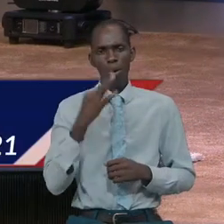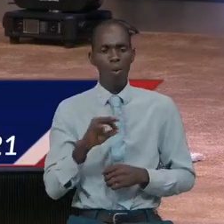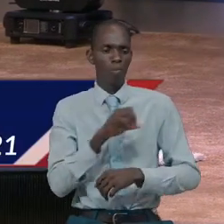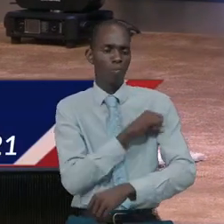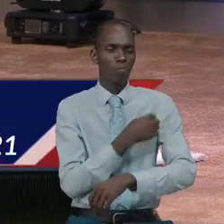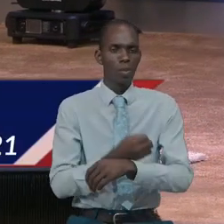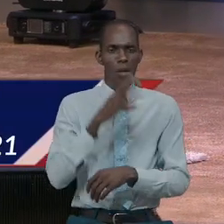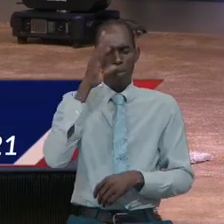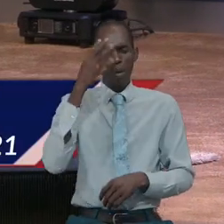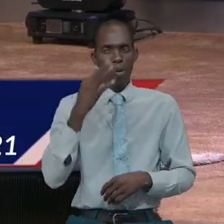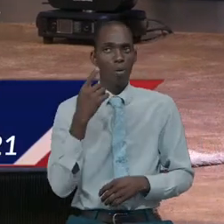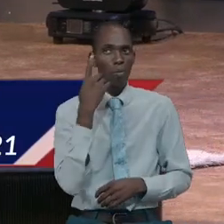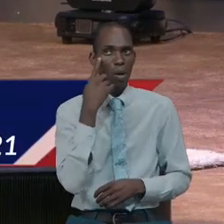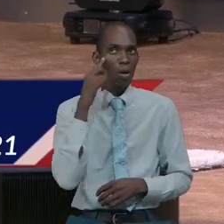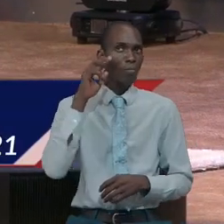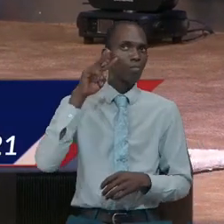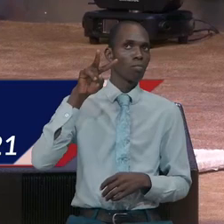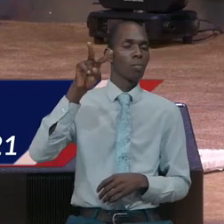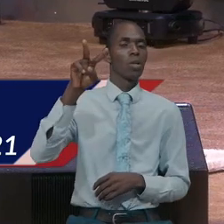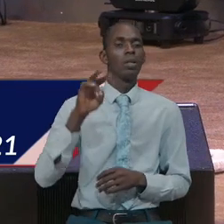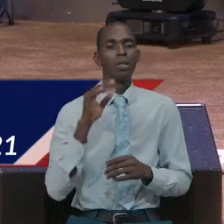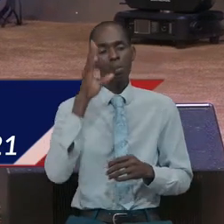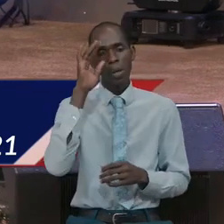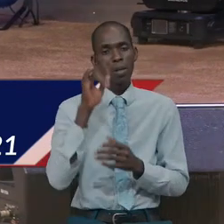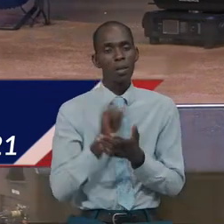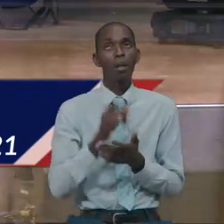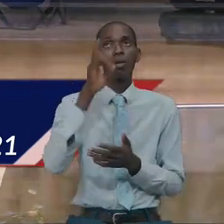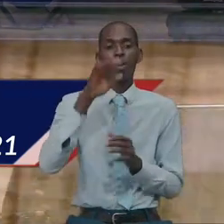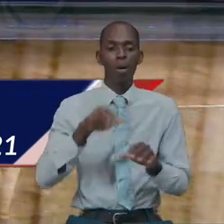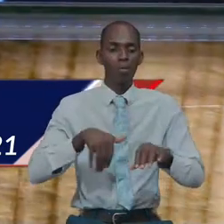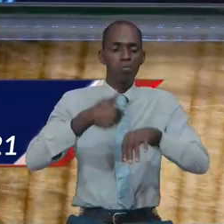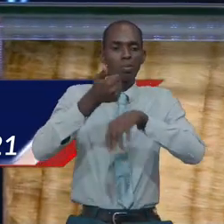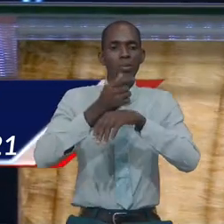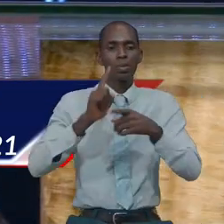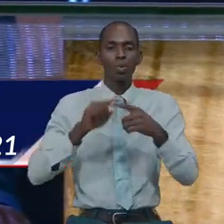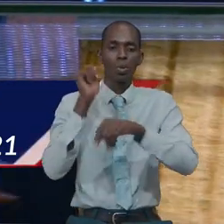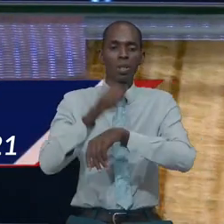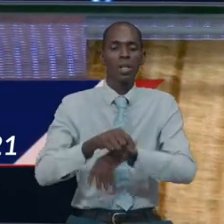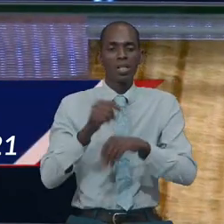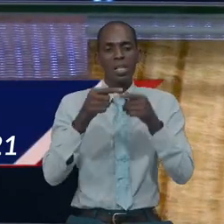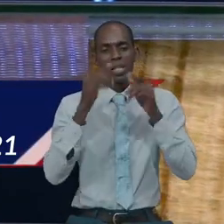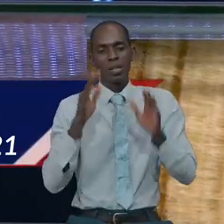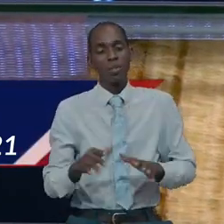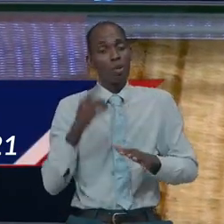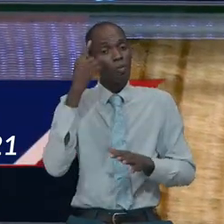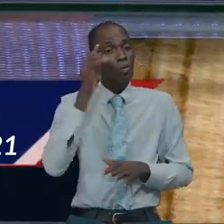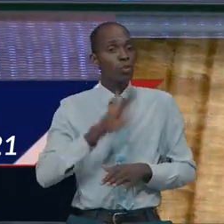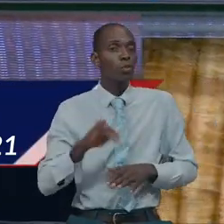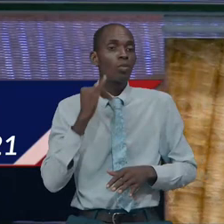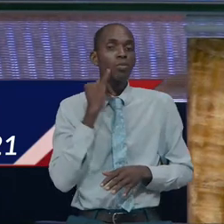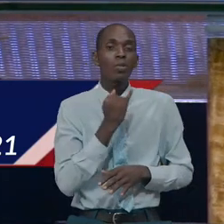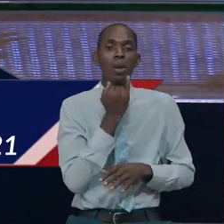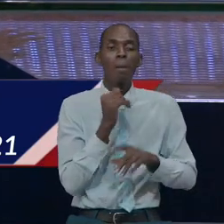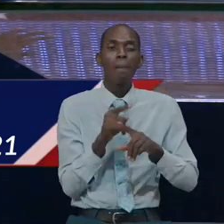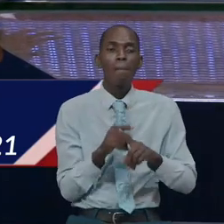the Lord had raised up to conquer the enemies on behalf of the nation Israel. But again,